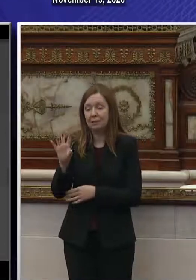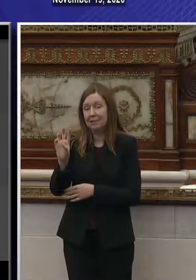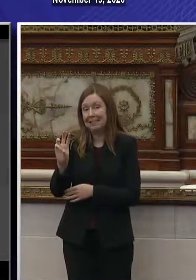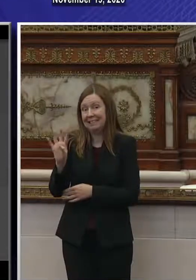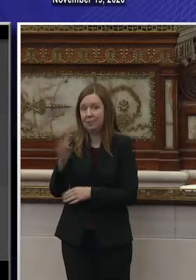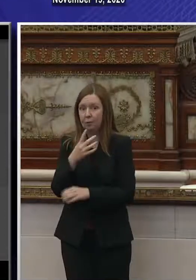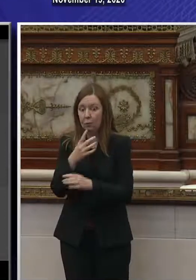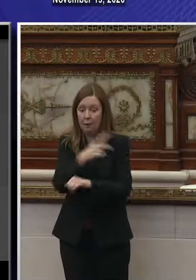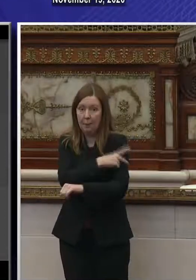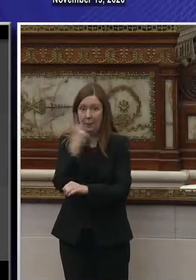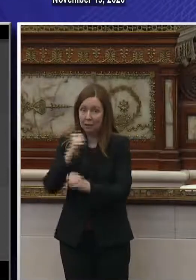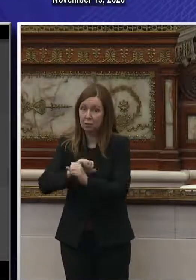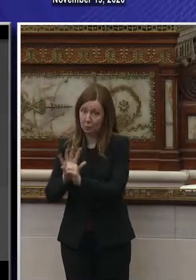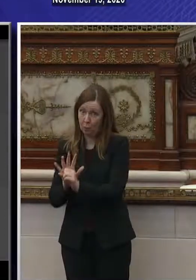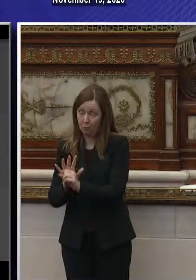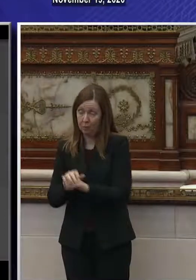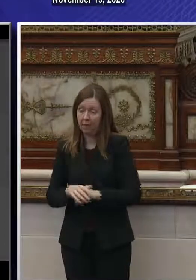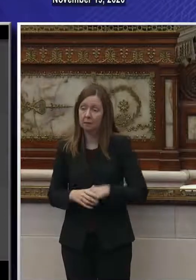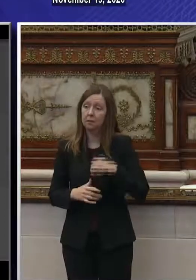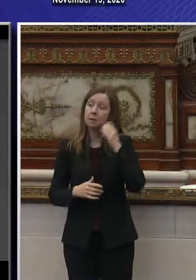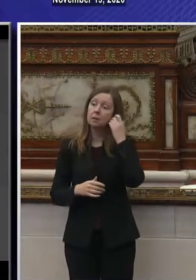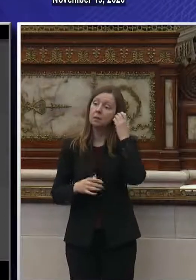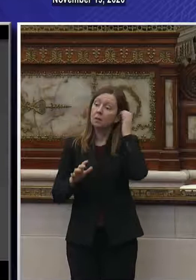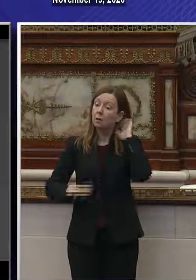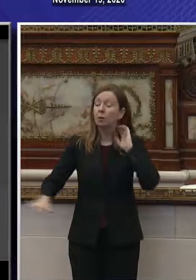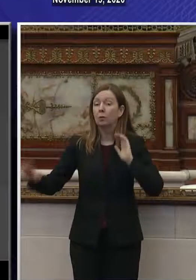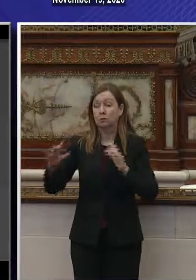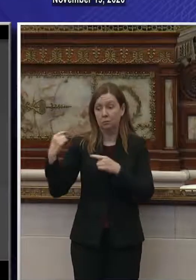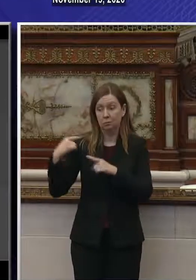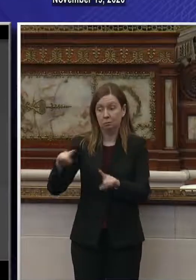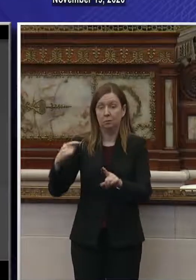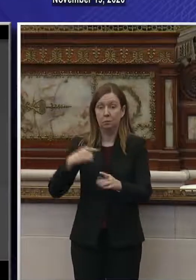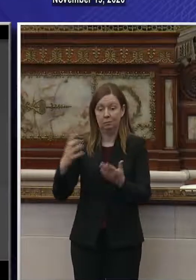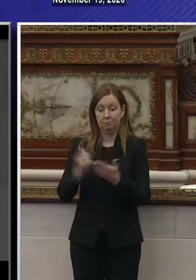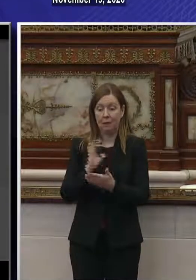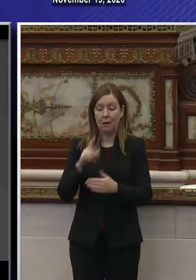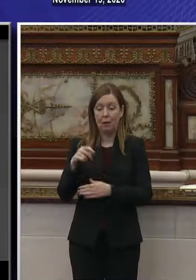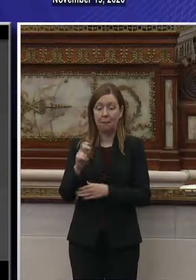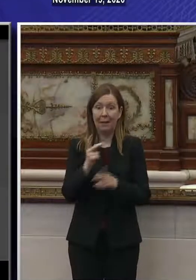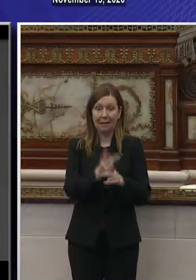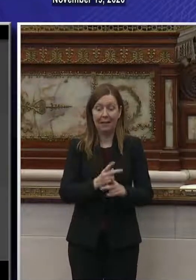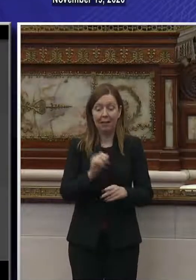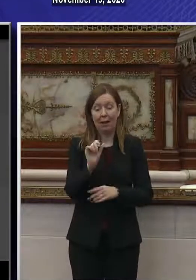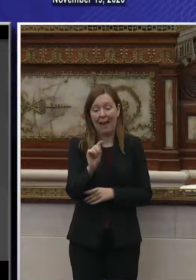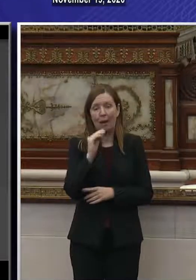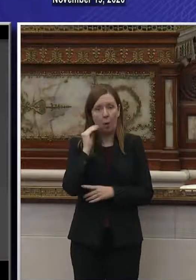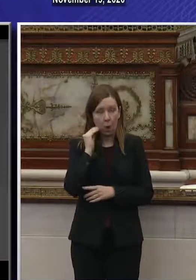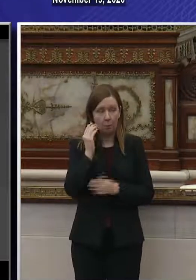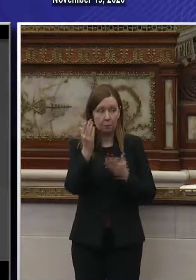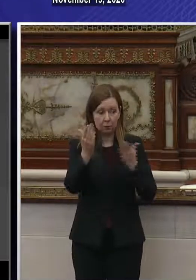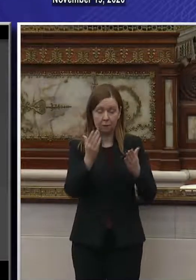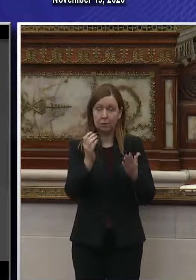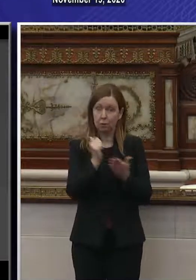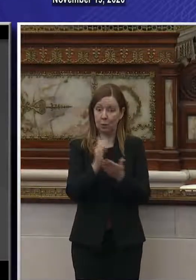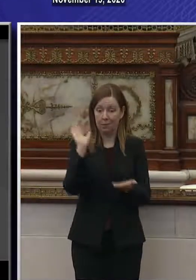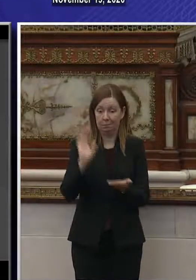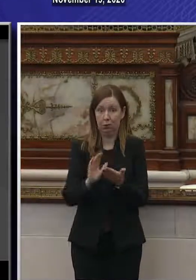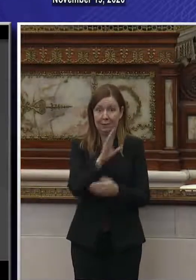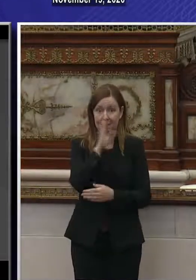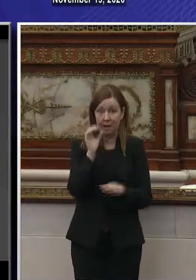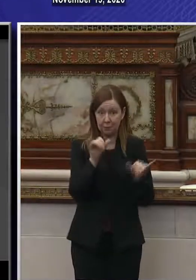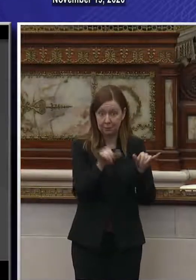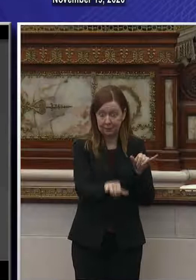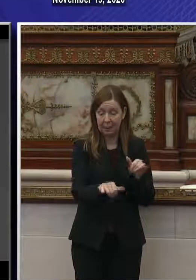1,414,764 patients for COVID-19. Throughout the pandemic, we've leveraged our Penn Care at Home service to help decrease hospital stays,